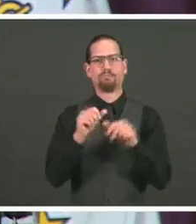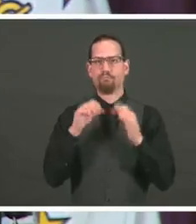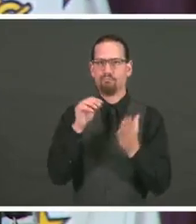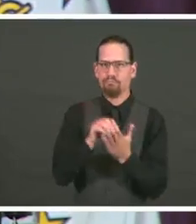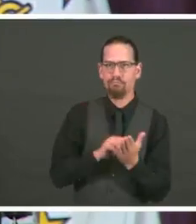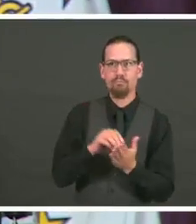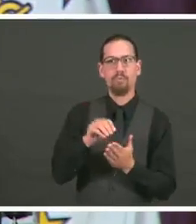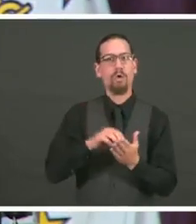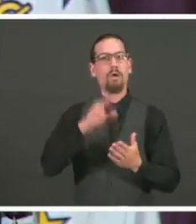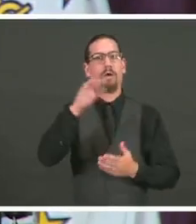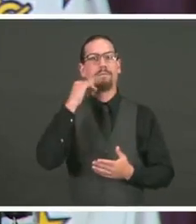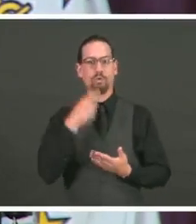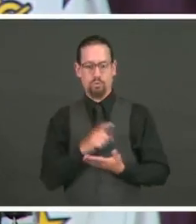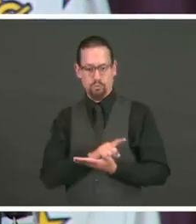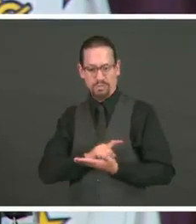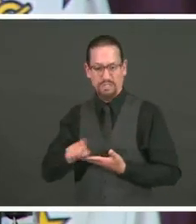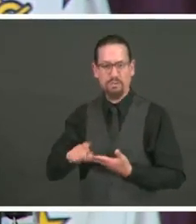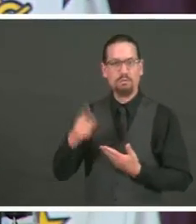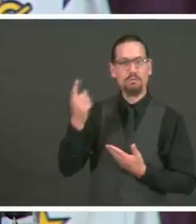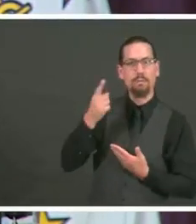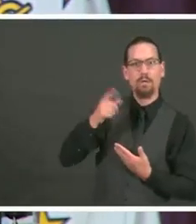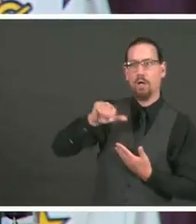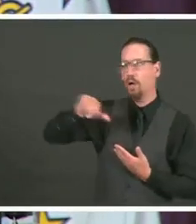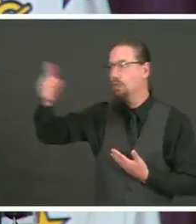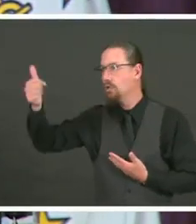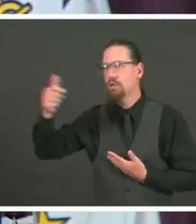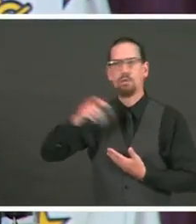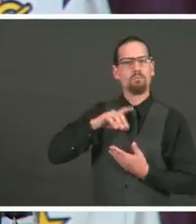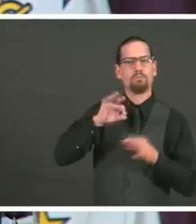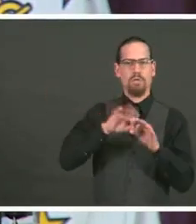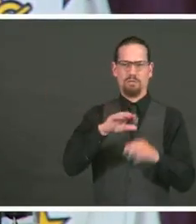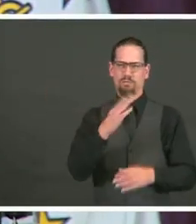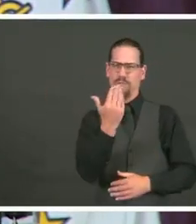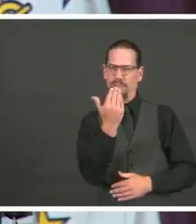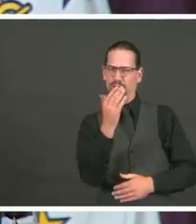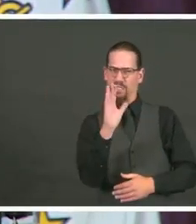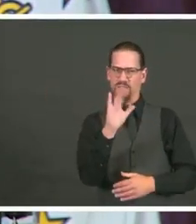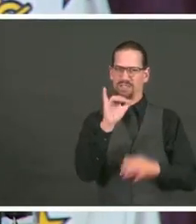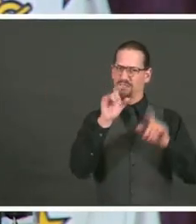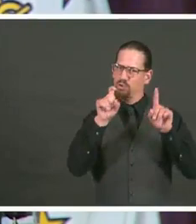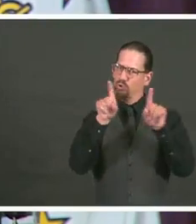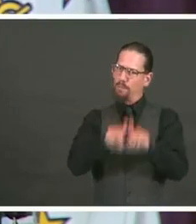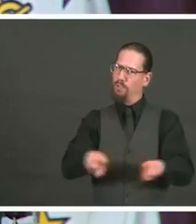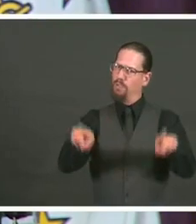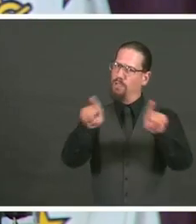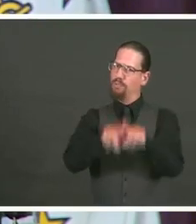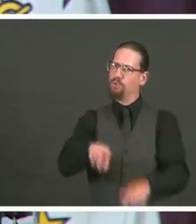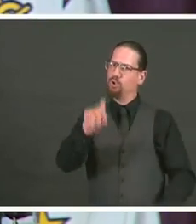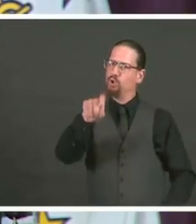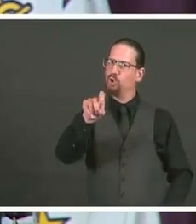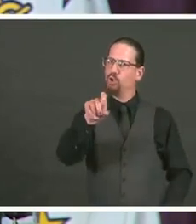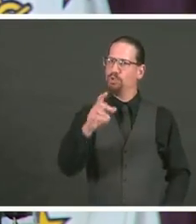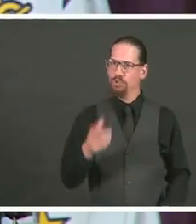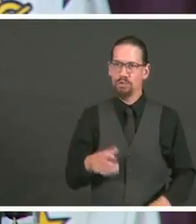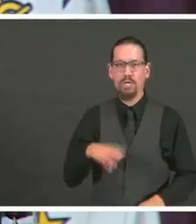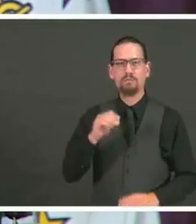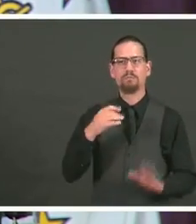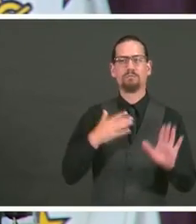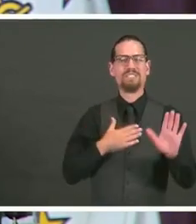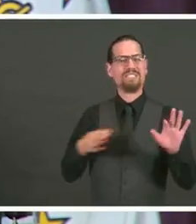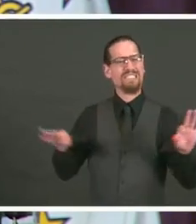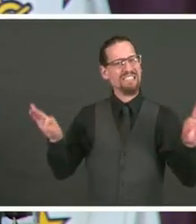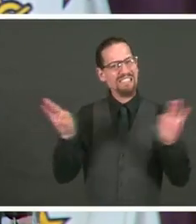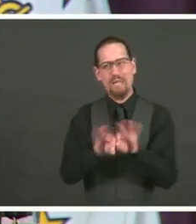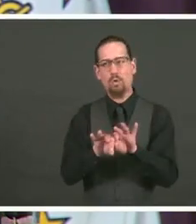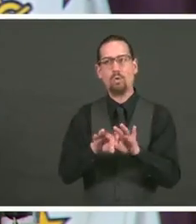you're near about 15 people. And please wear your masks. I cannot emphasize it